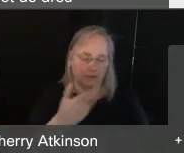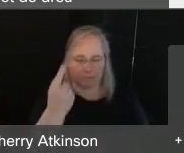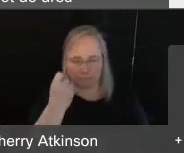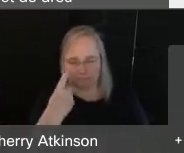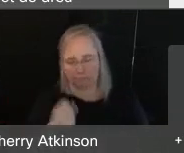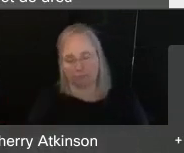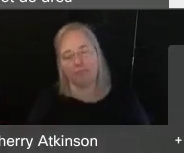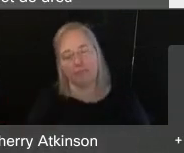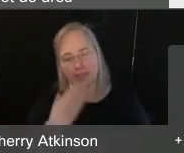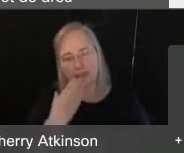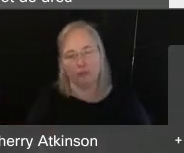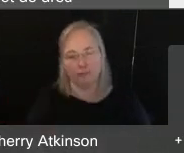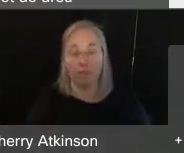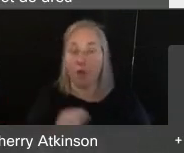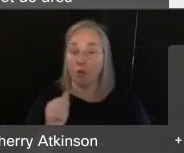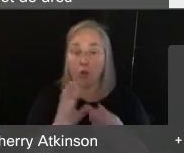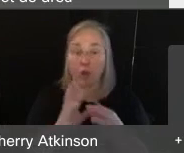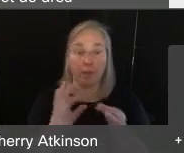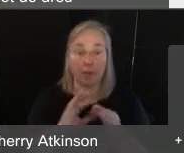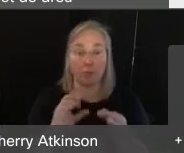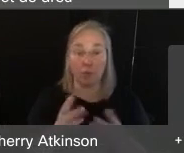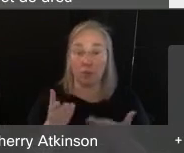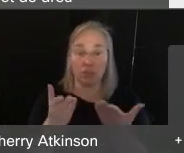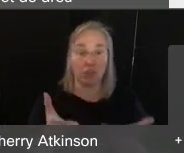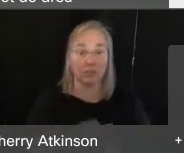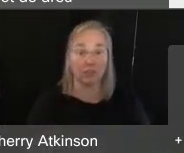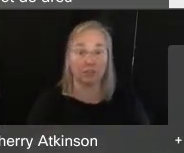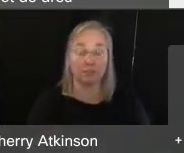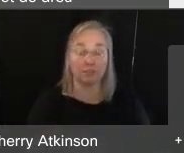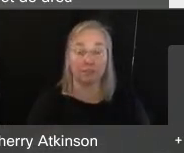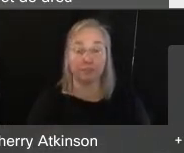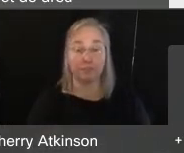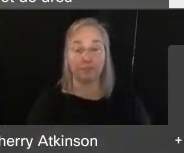you. Any other comments or suggestions?